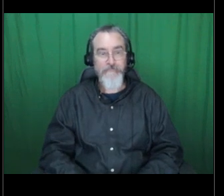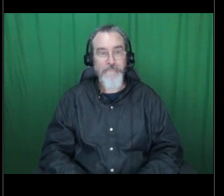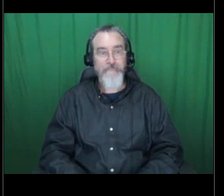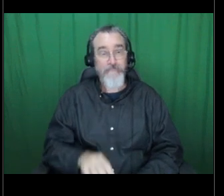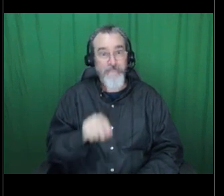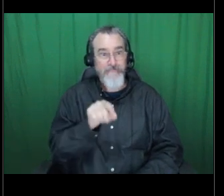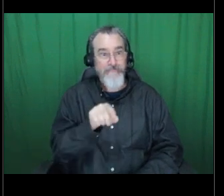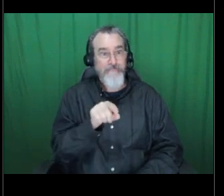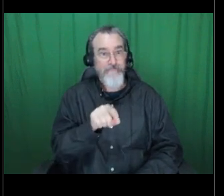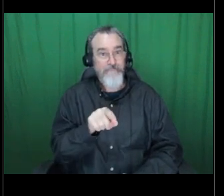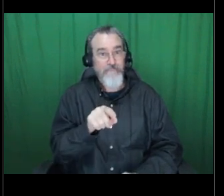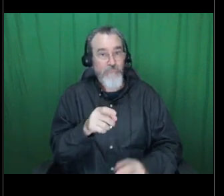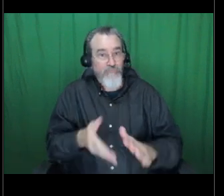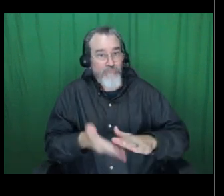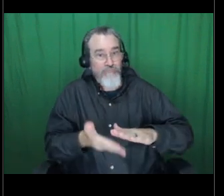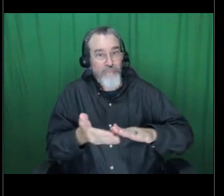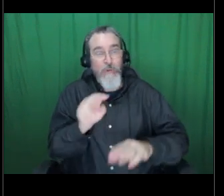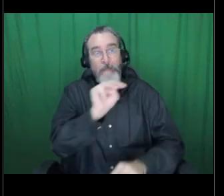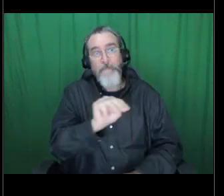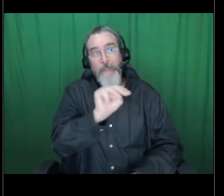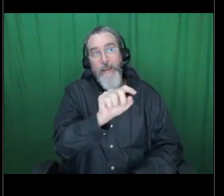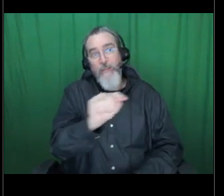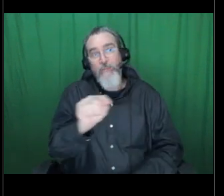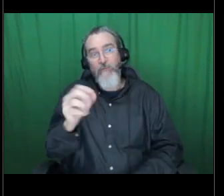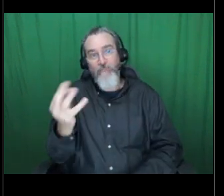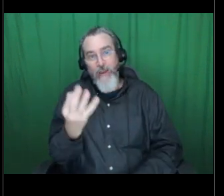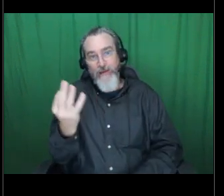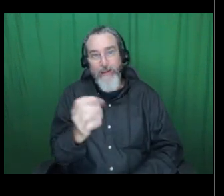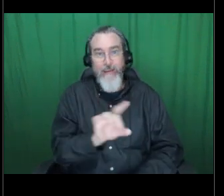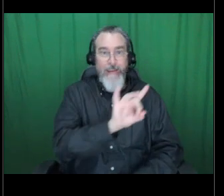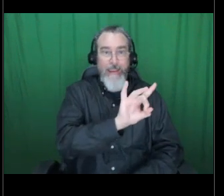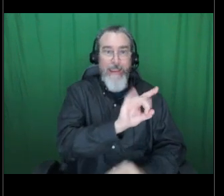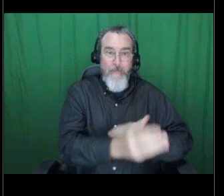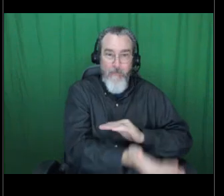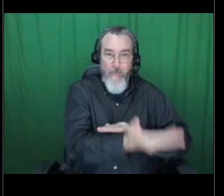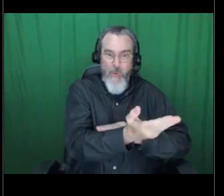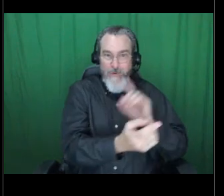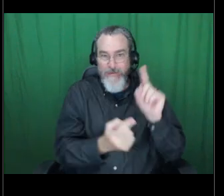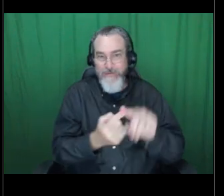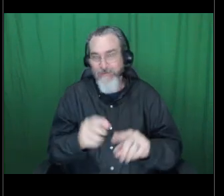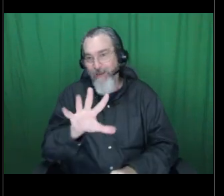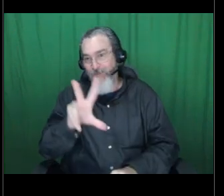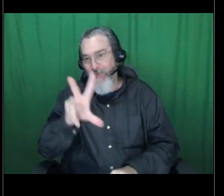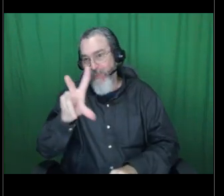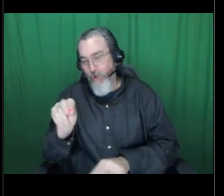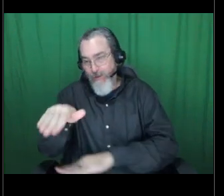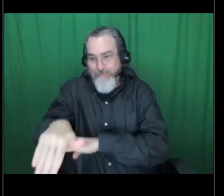through Friday from 8 a.m. to 5:30 p.m. Eastern.